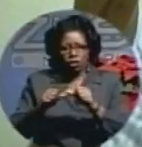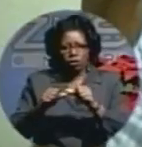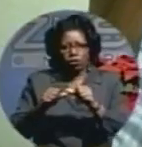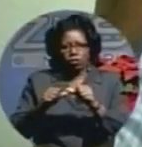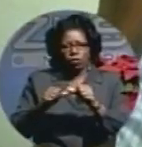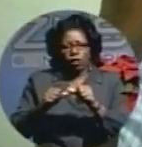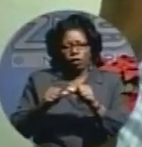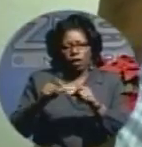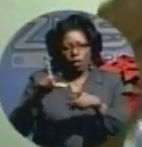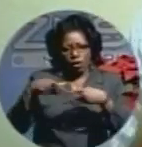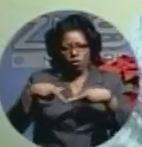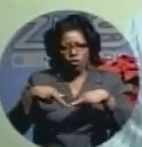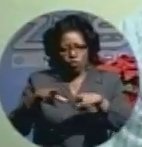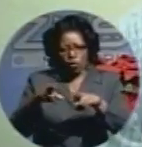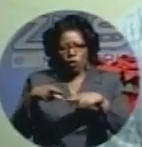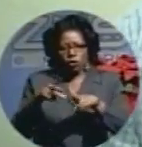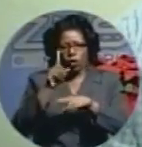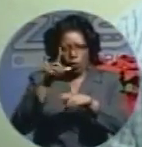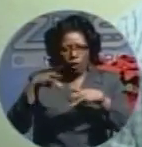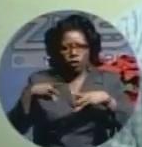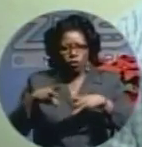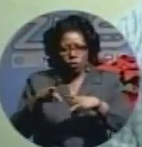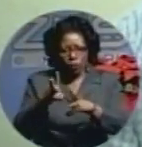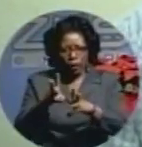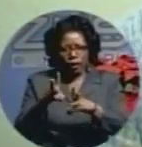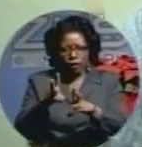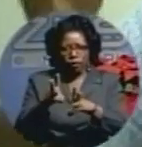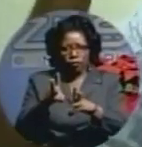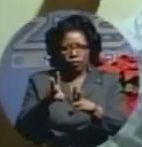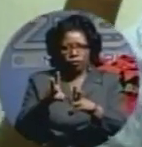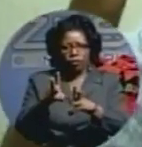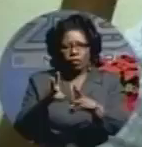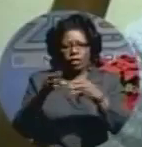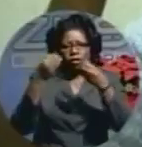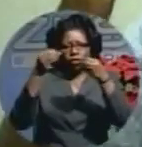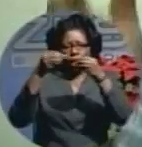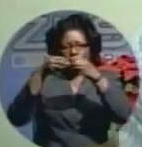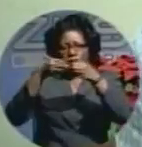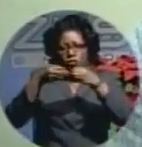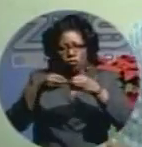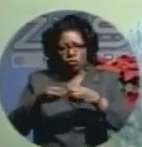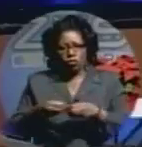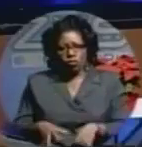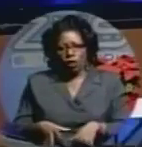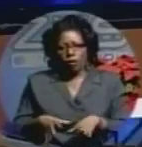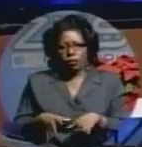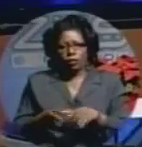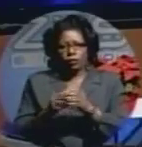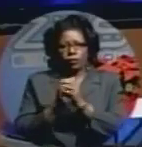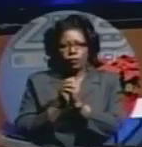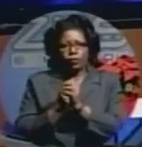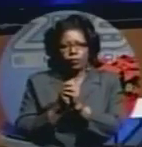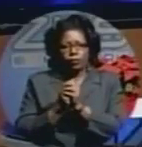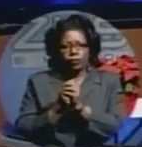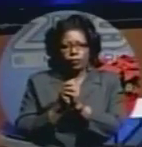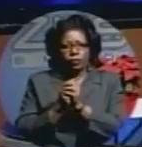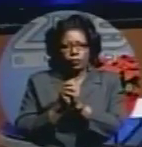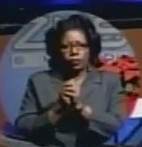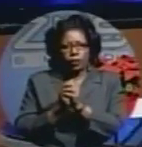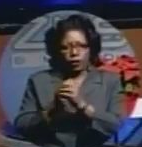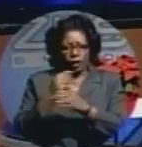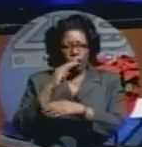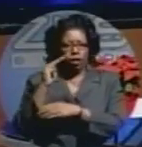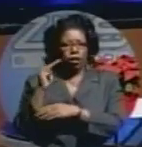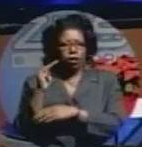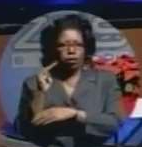because the day they turn those roads one way, sales drop off the cliff. Now, Minister of Works and